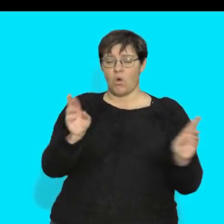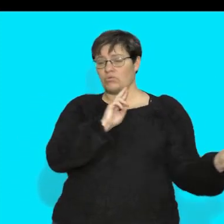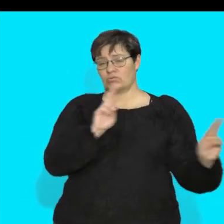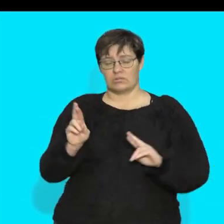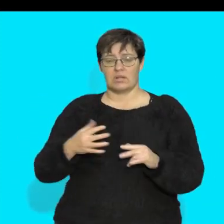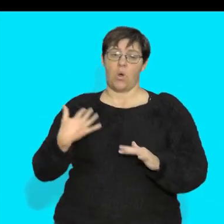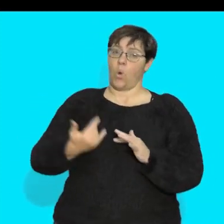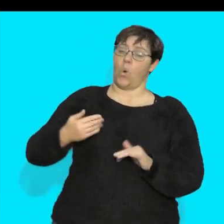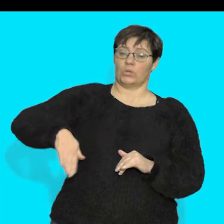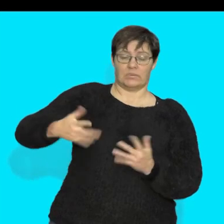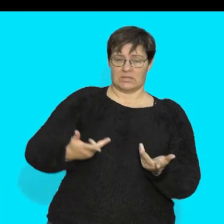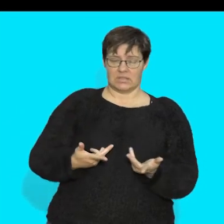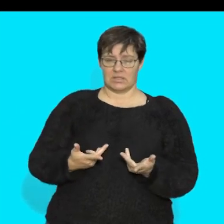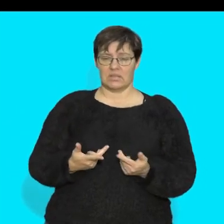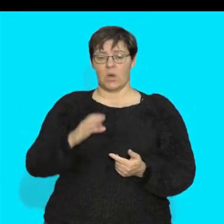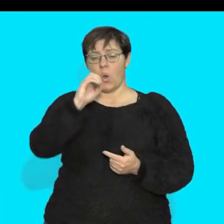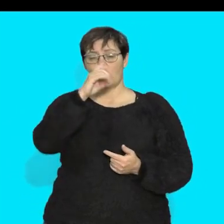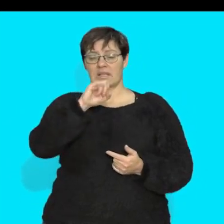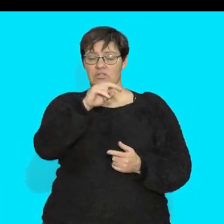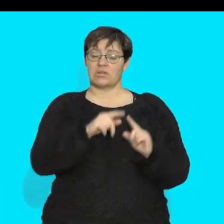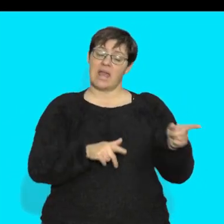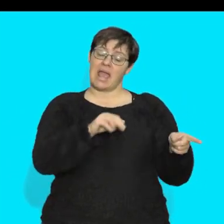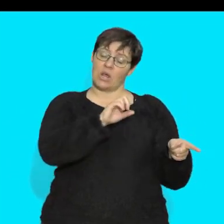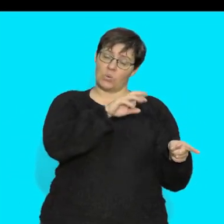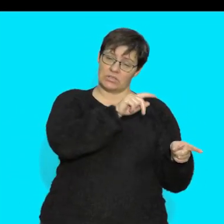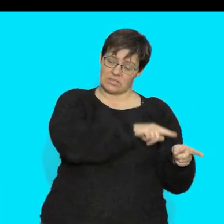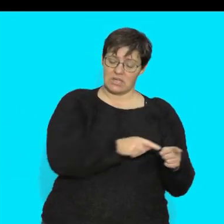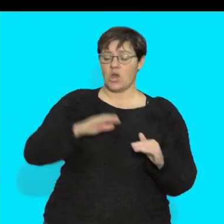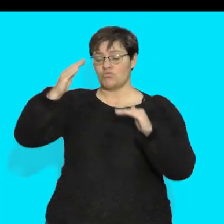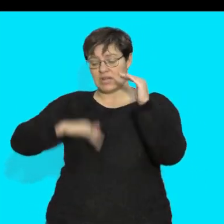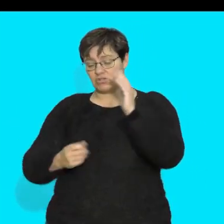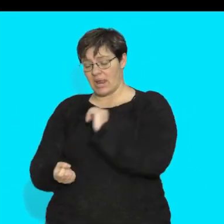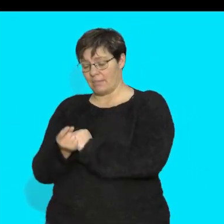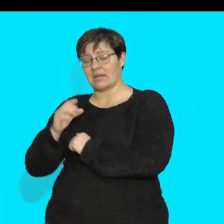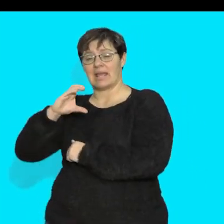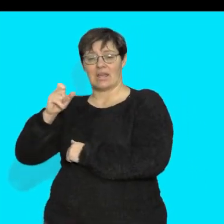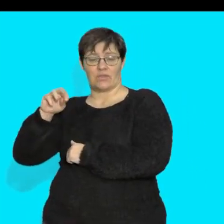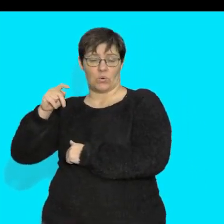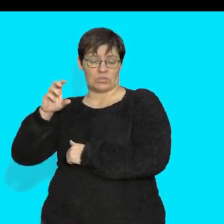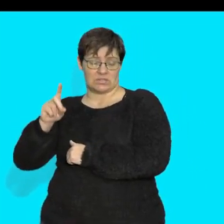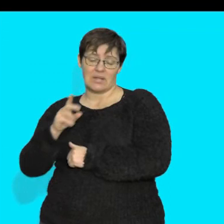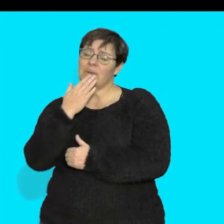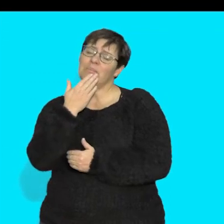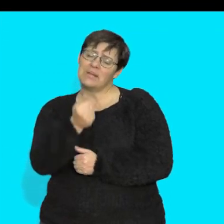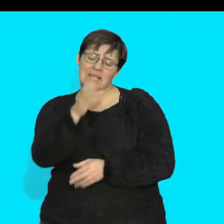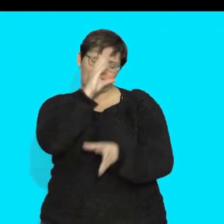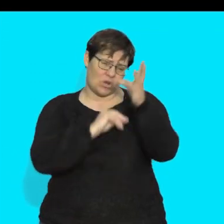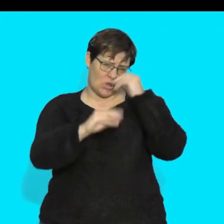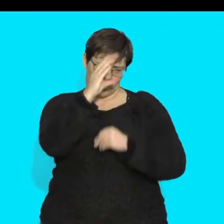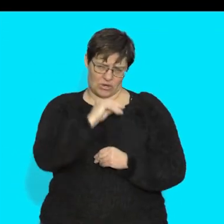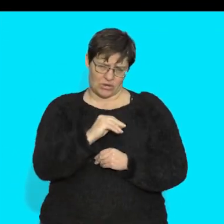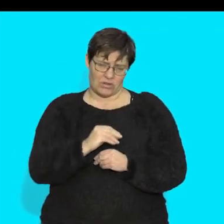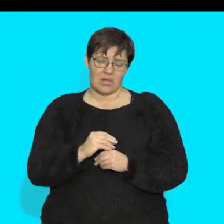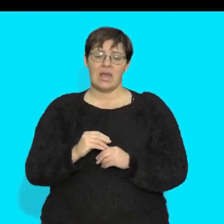Very important. Oxidation takes place at the anode always. Reduction takes place at the cathode. And please learn that what